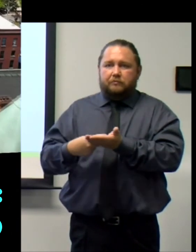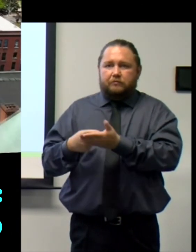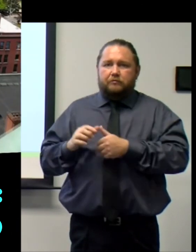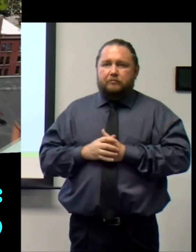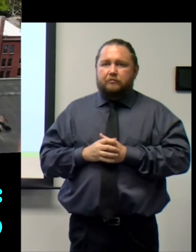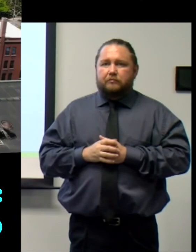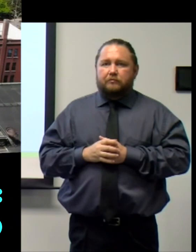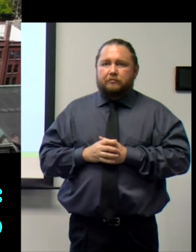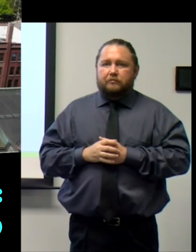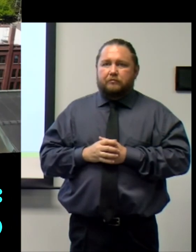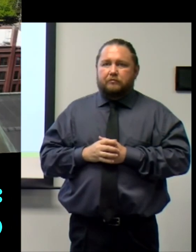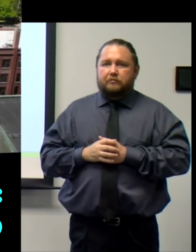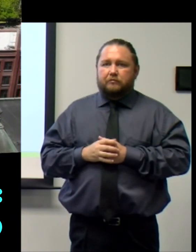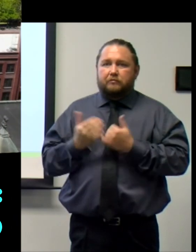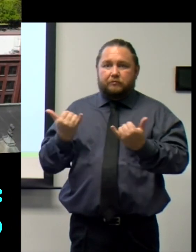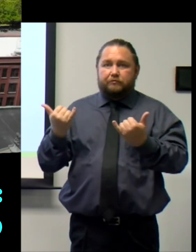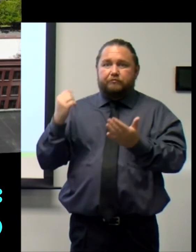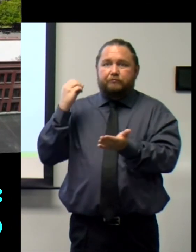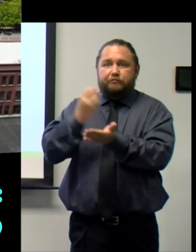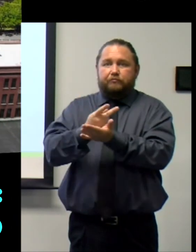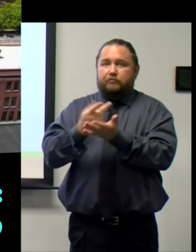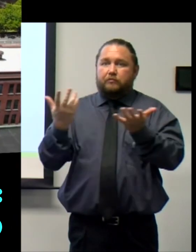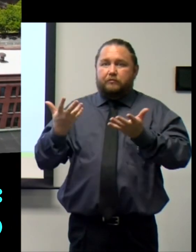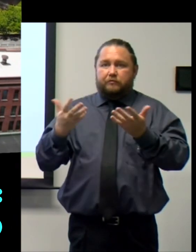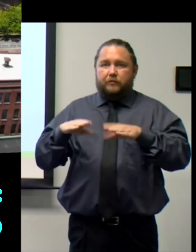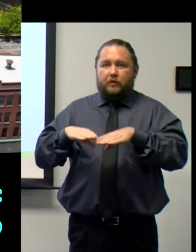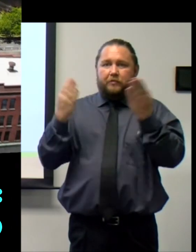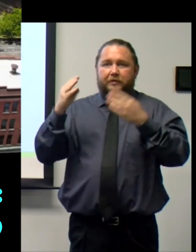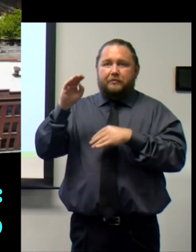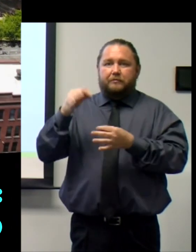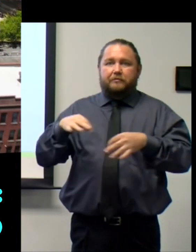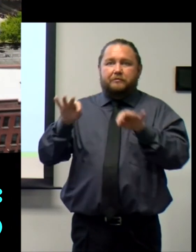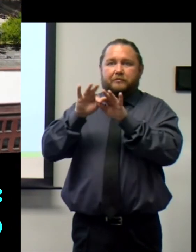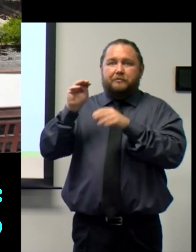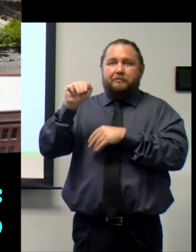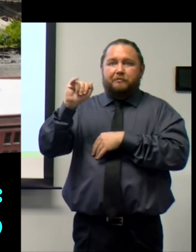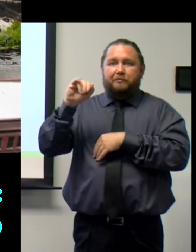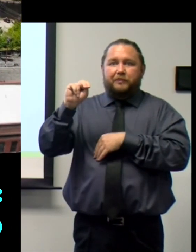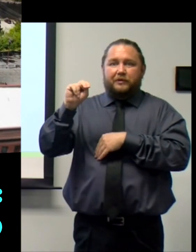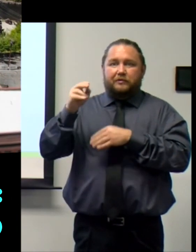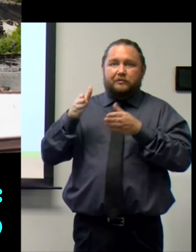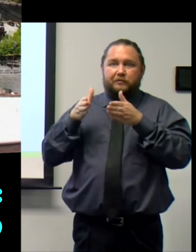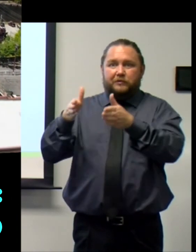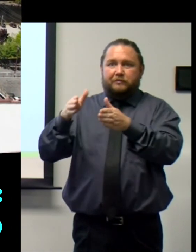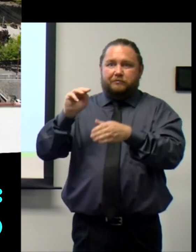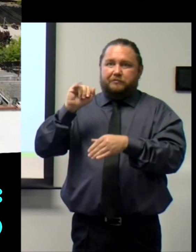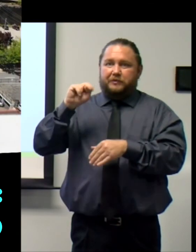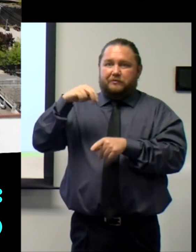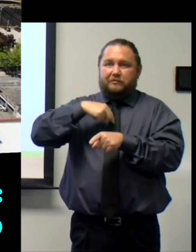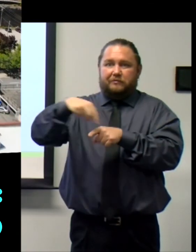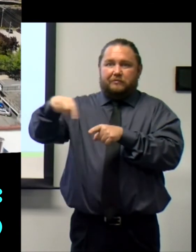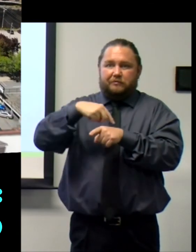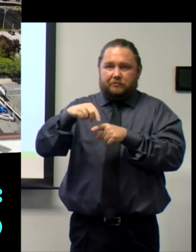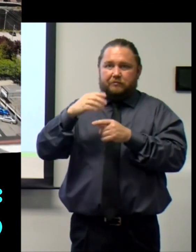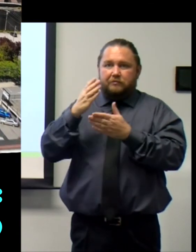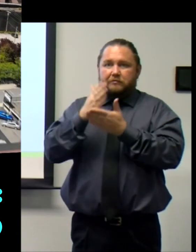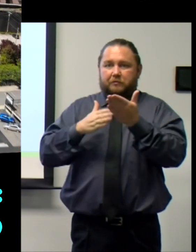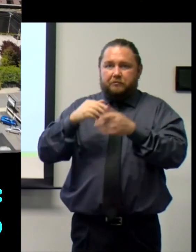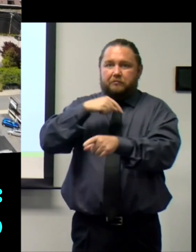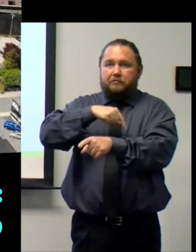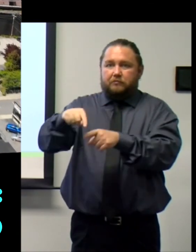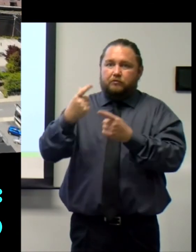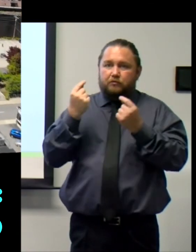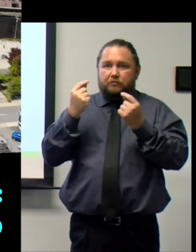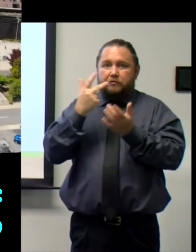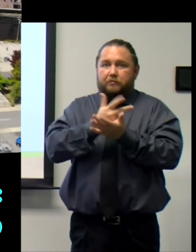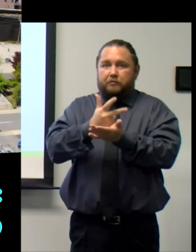travel lanes, as well as some of the parking spaces to allow tables to be moved